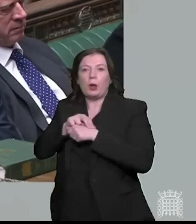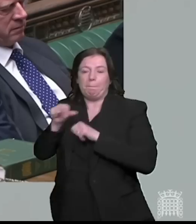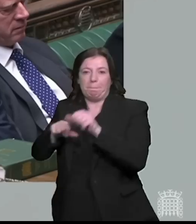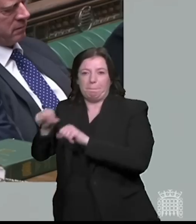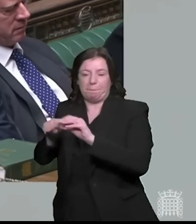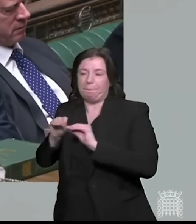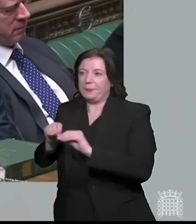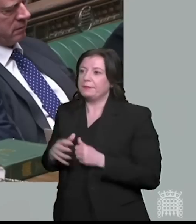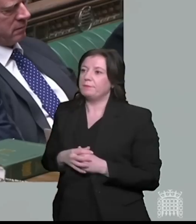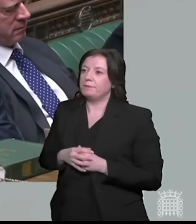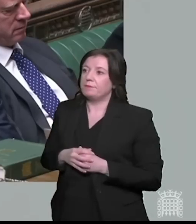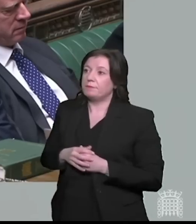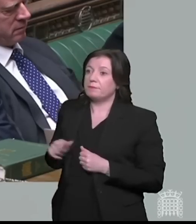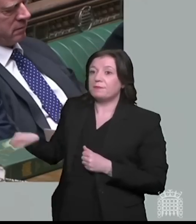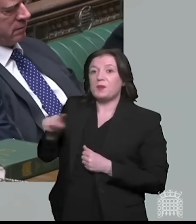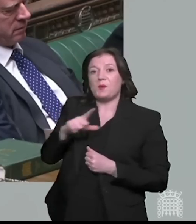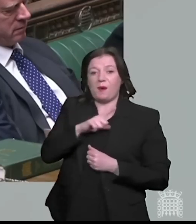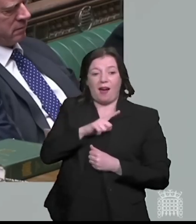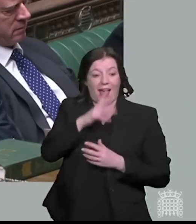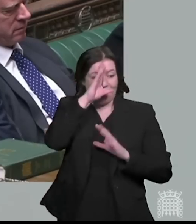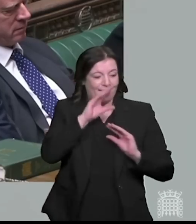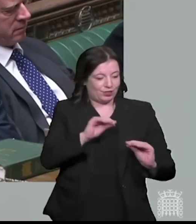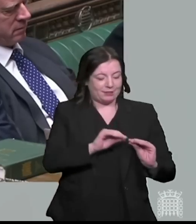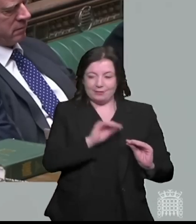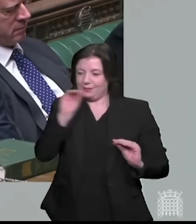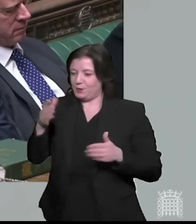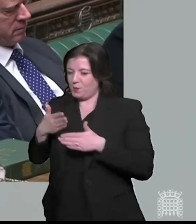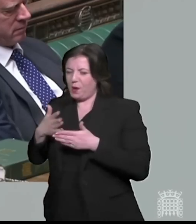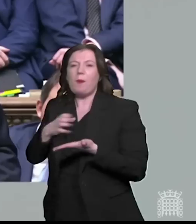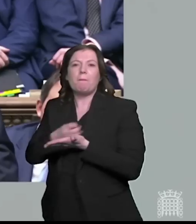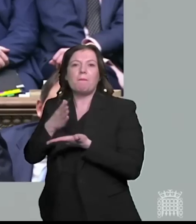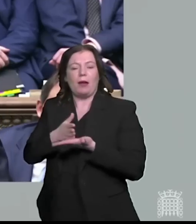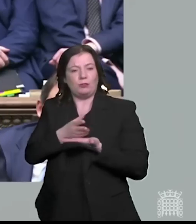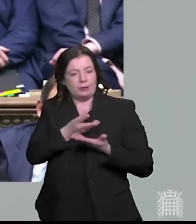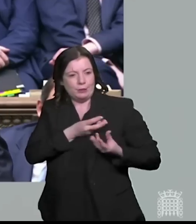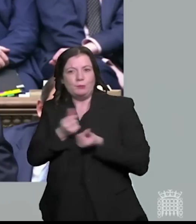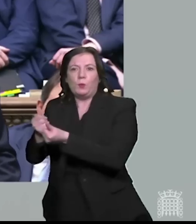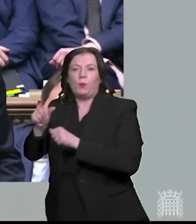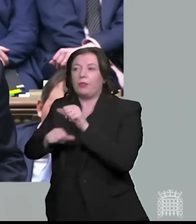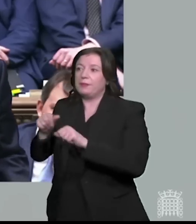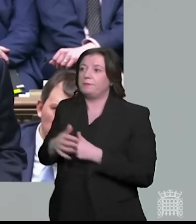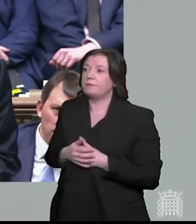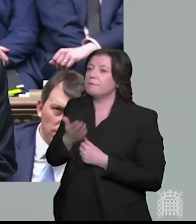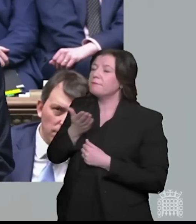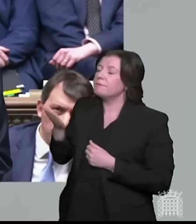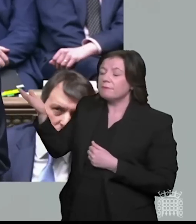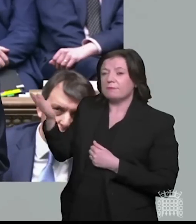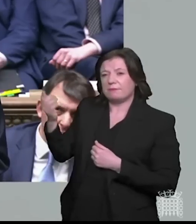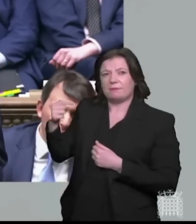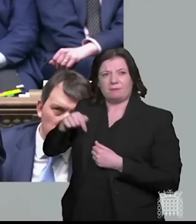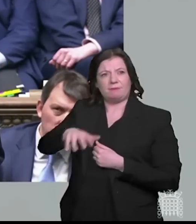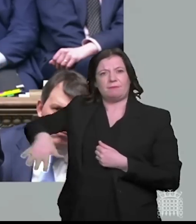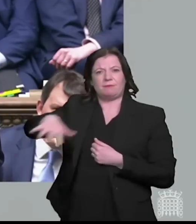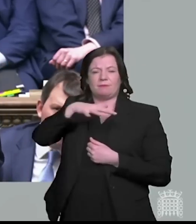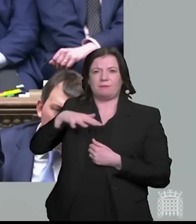programme to help those people transition from education into the workplace. Madam Deputy Speaker, no civilised society